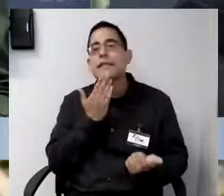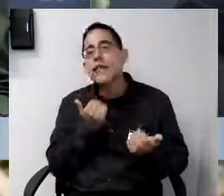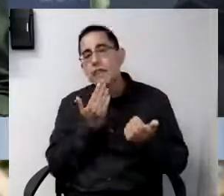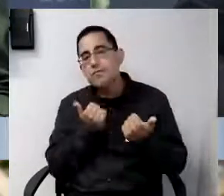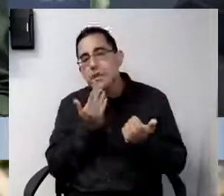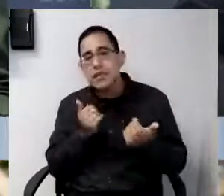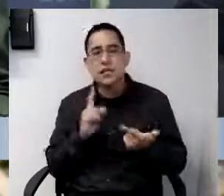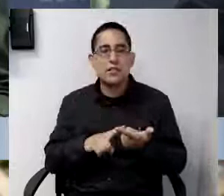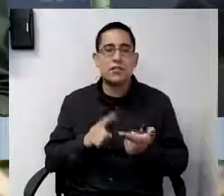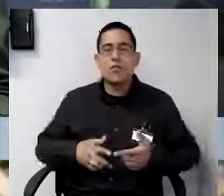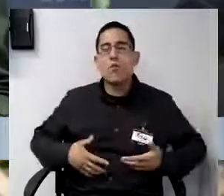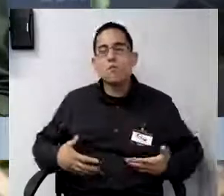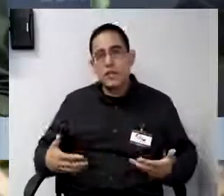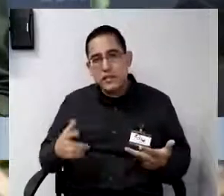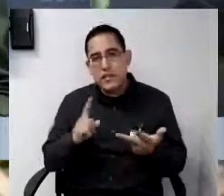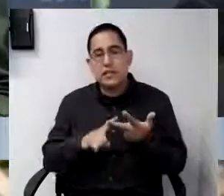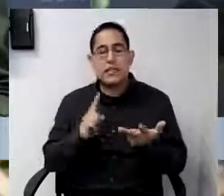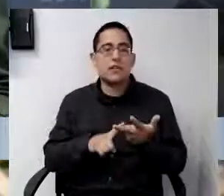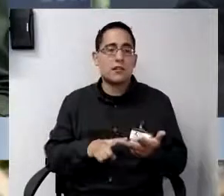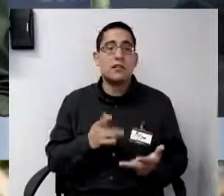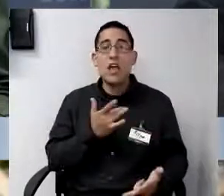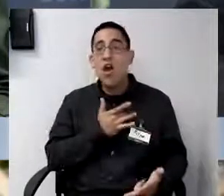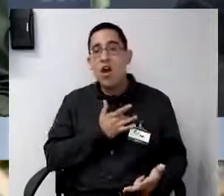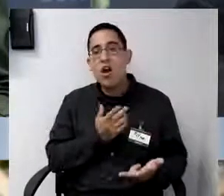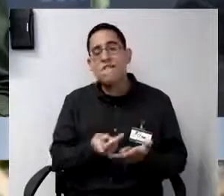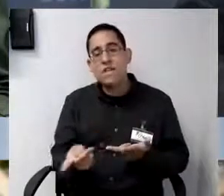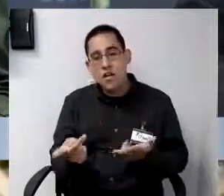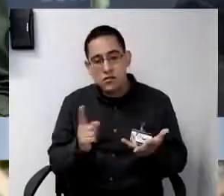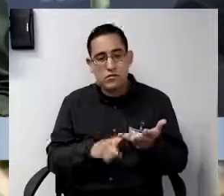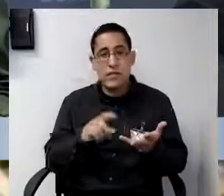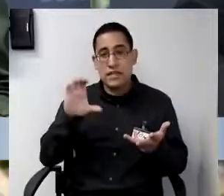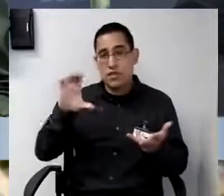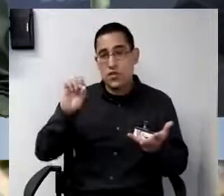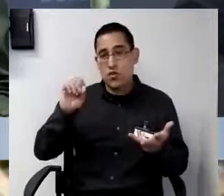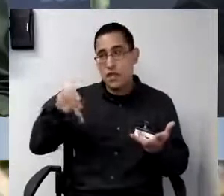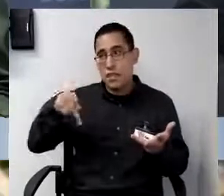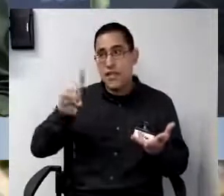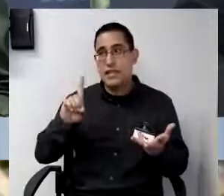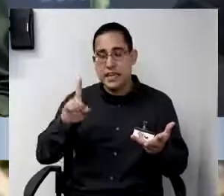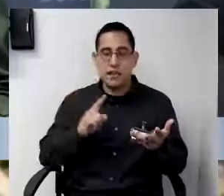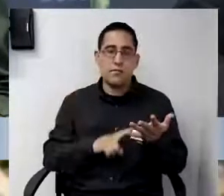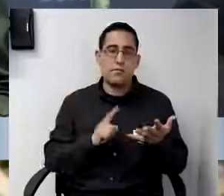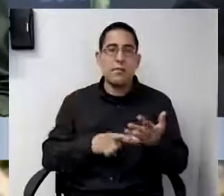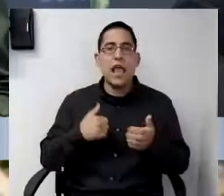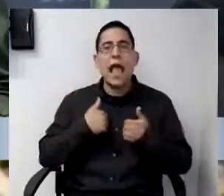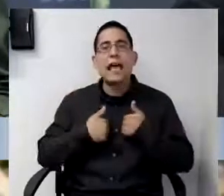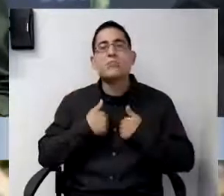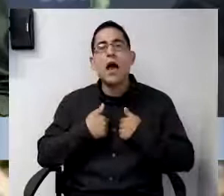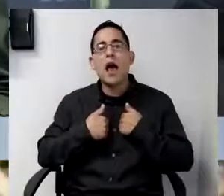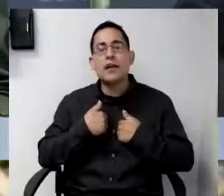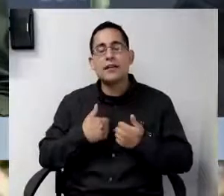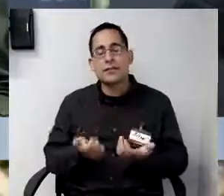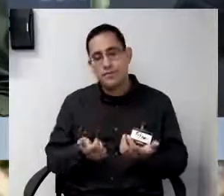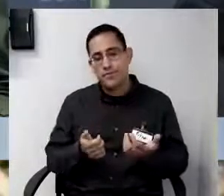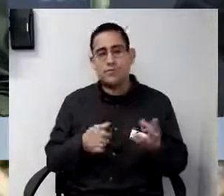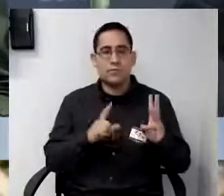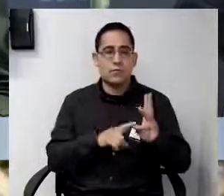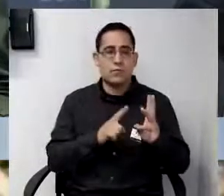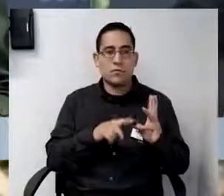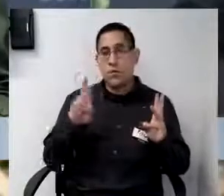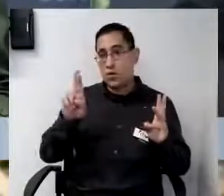Diabetes, obesity, congestive heart failure, COPD, asthma,